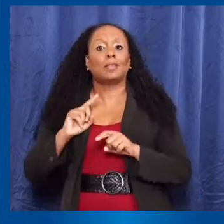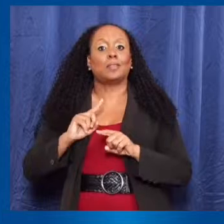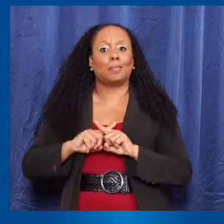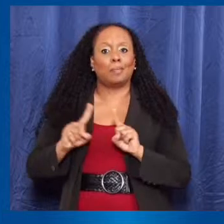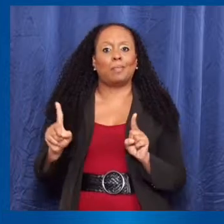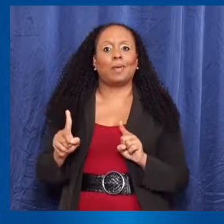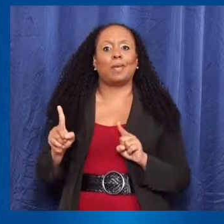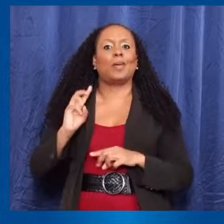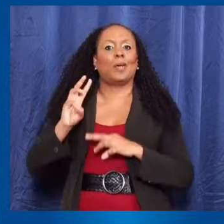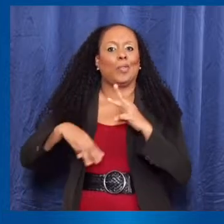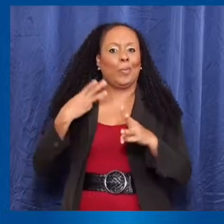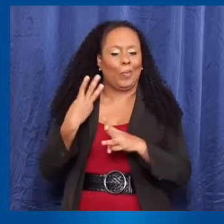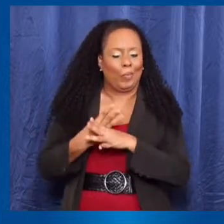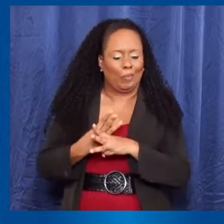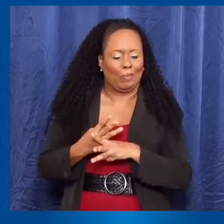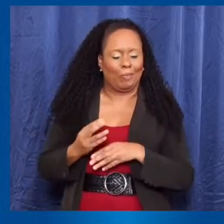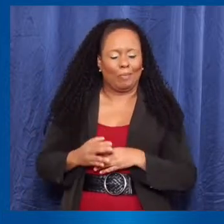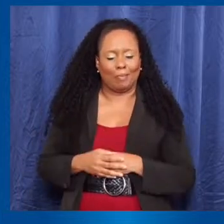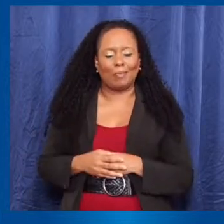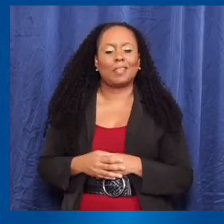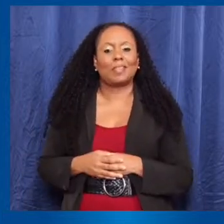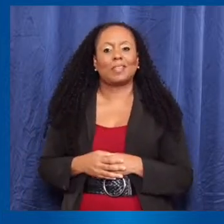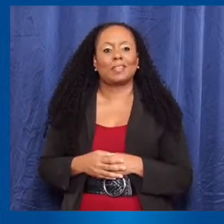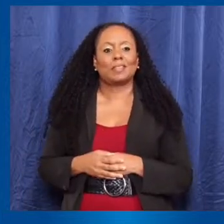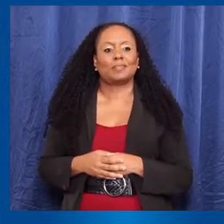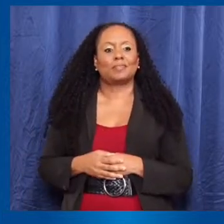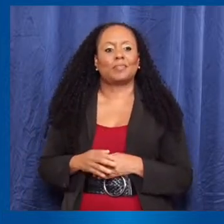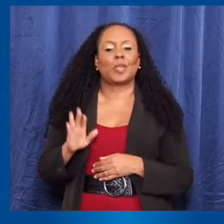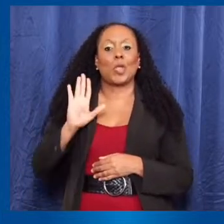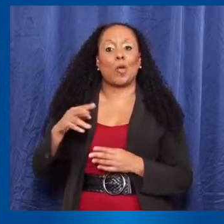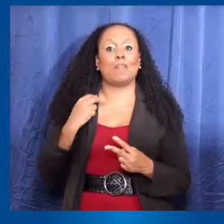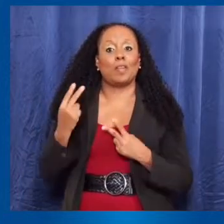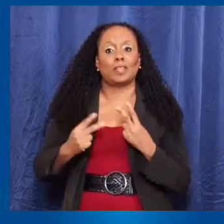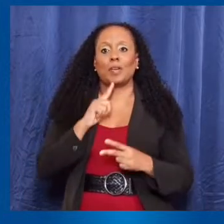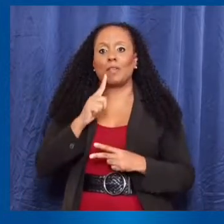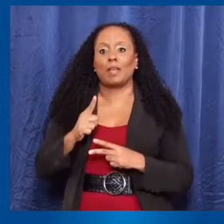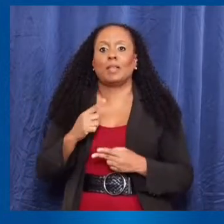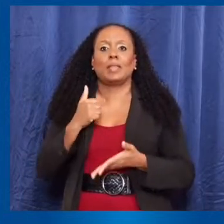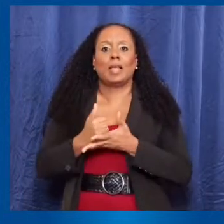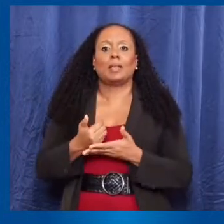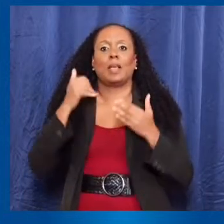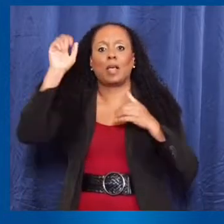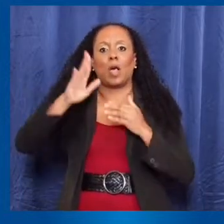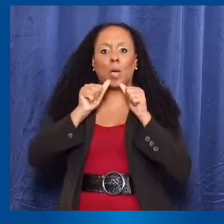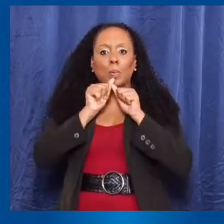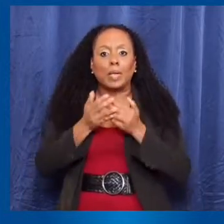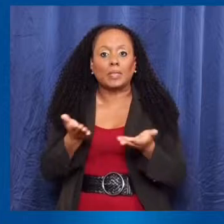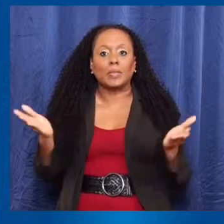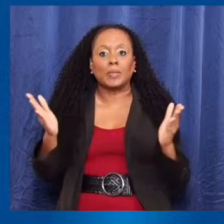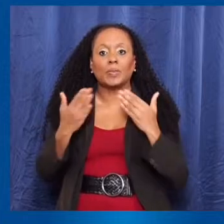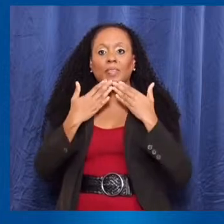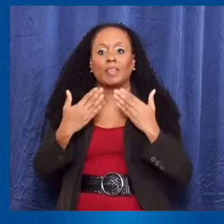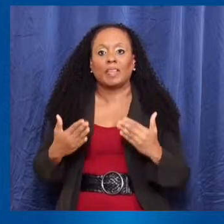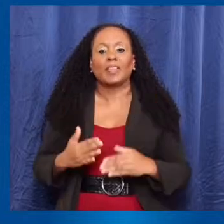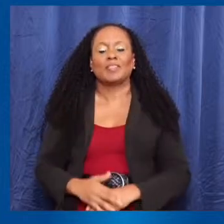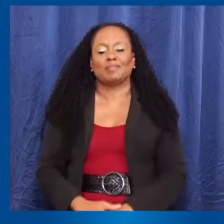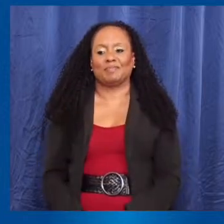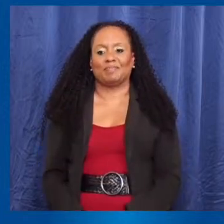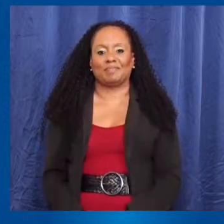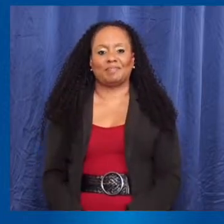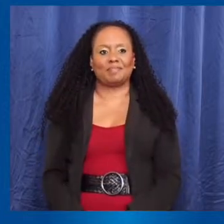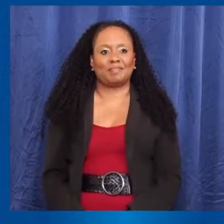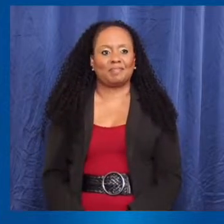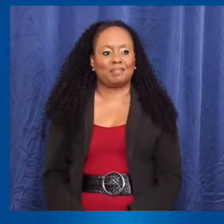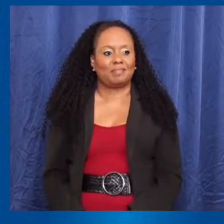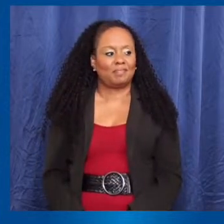country, but our world. And we see this, as I said, as a building block. So thank you, and God bless you all. Thank you. Merci. Merci.